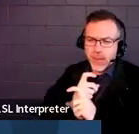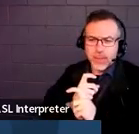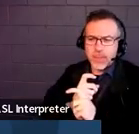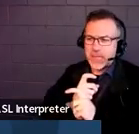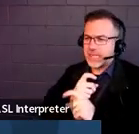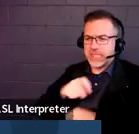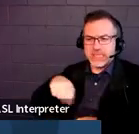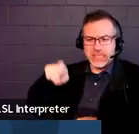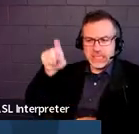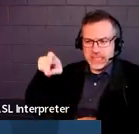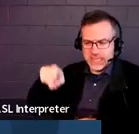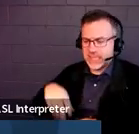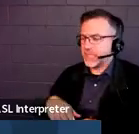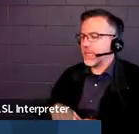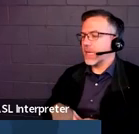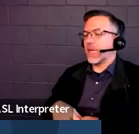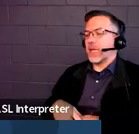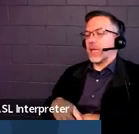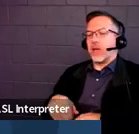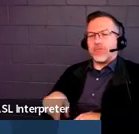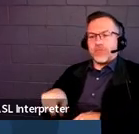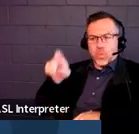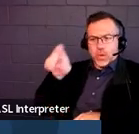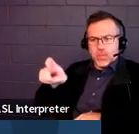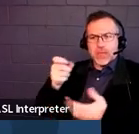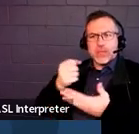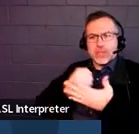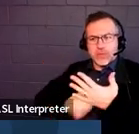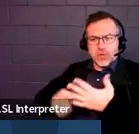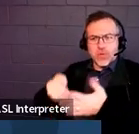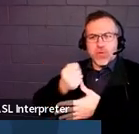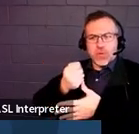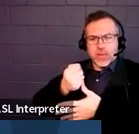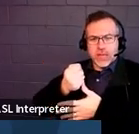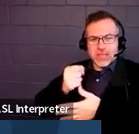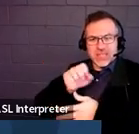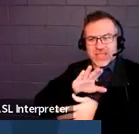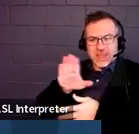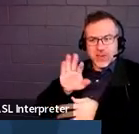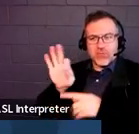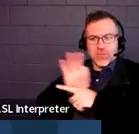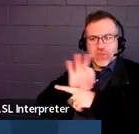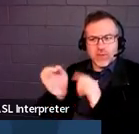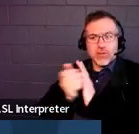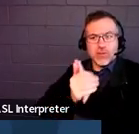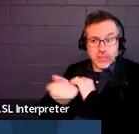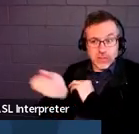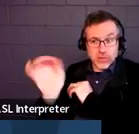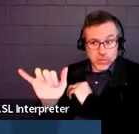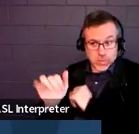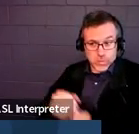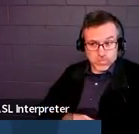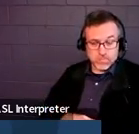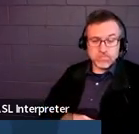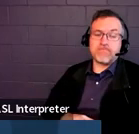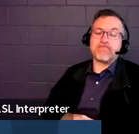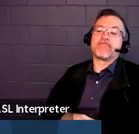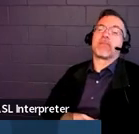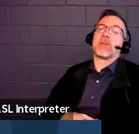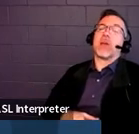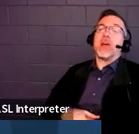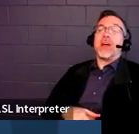that we're looking at, that we are prioritizing their functional skills as well. So we're talking about